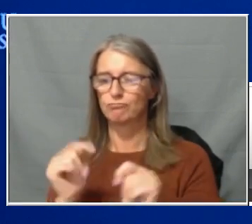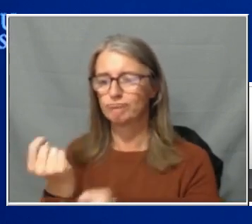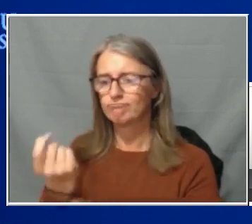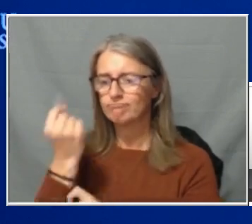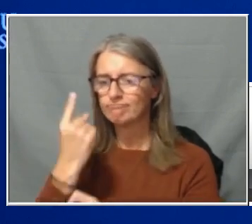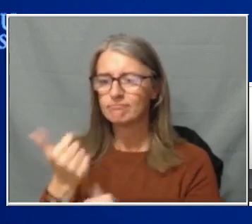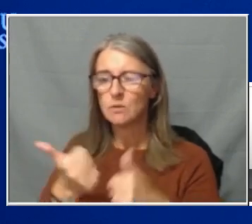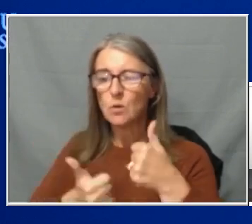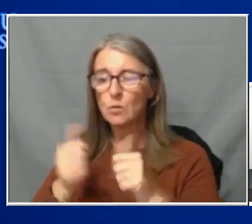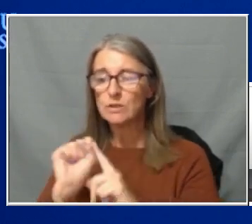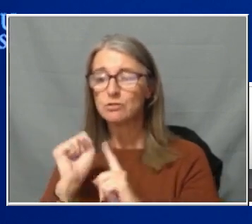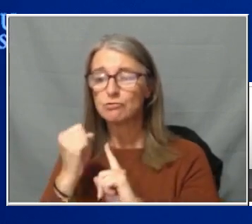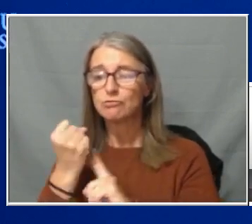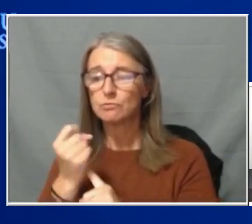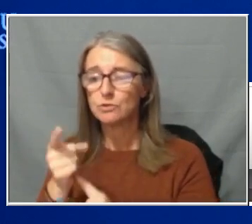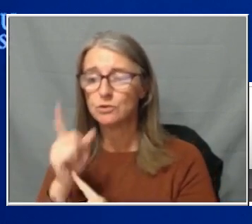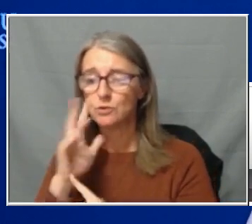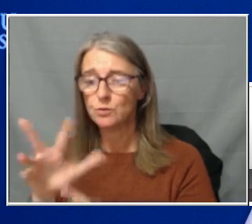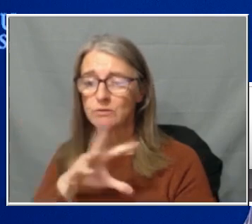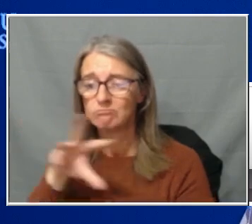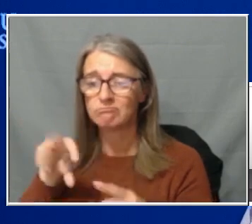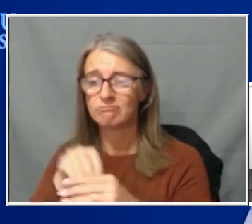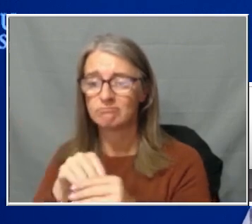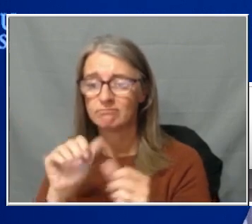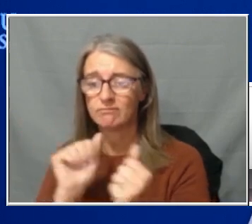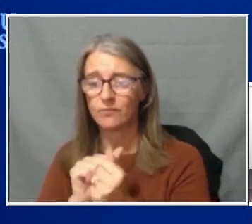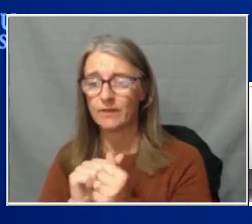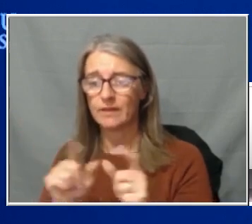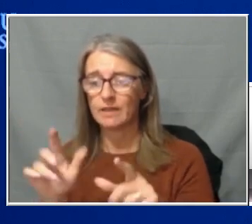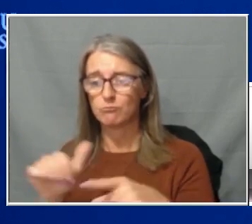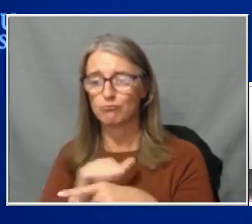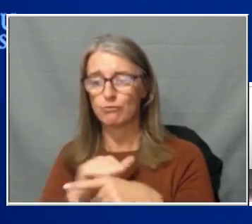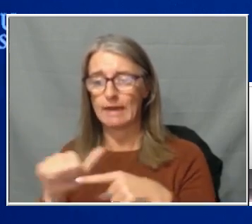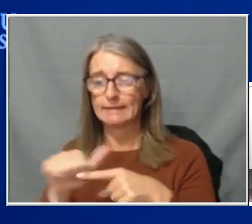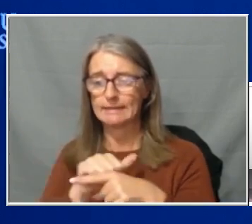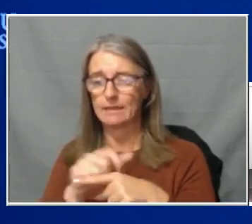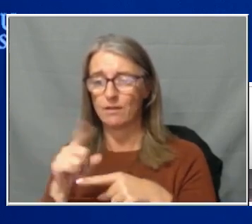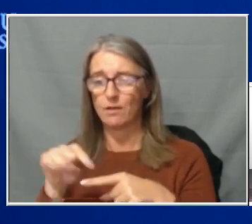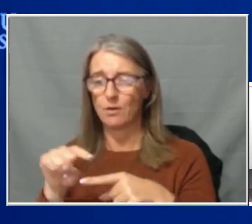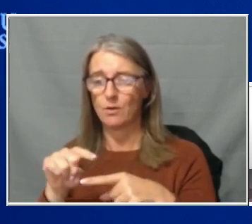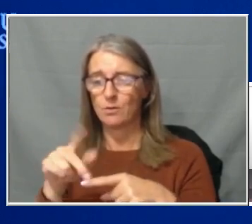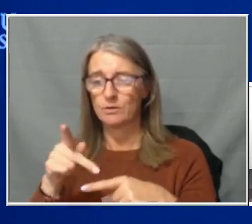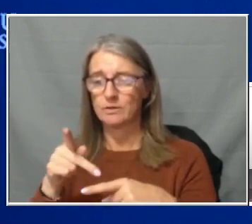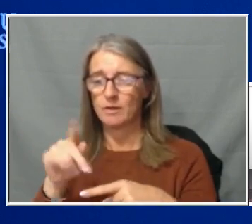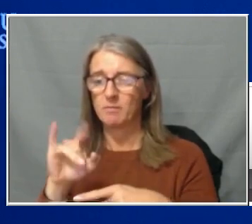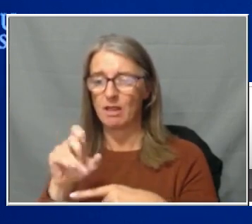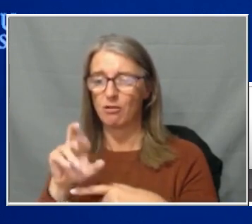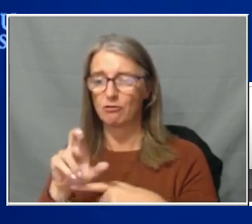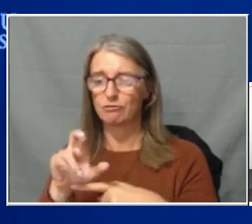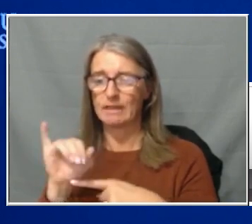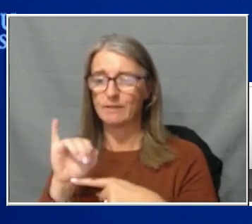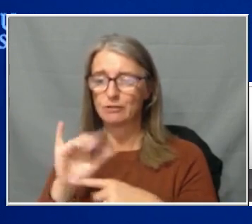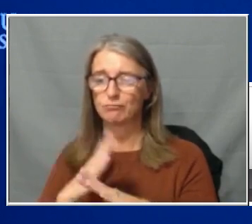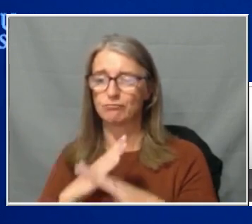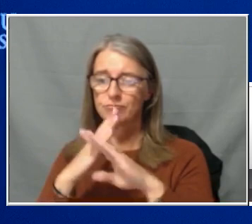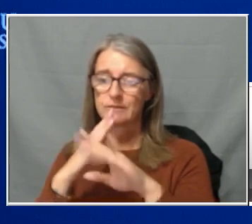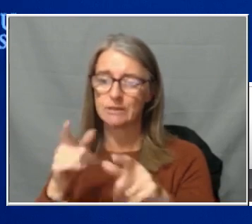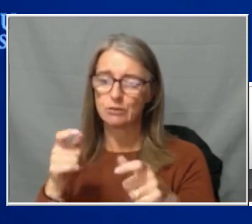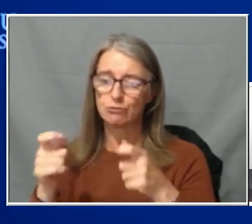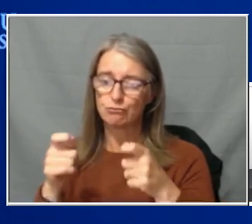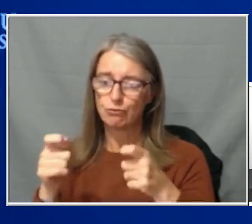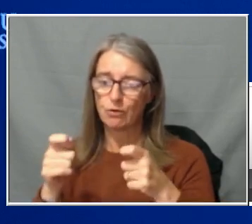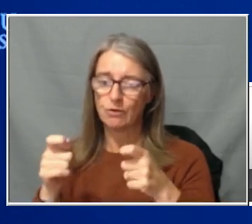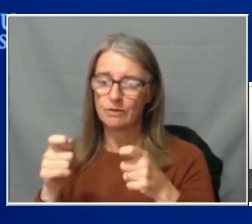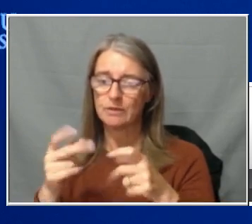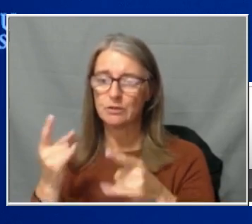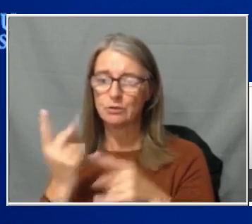which situation you are going to be in, and always practice those pillars of infection prevention and control. Obviously,